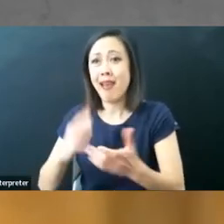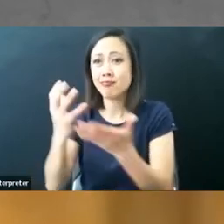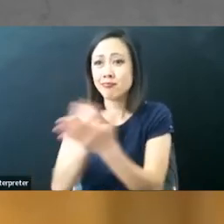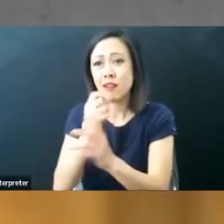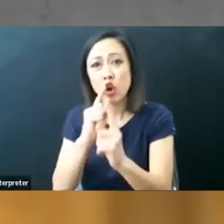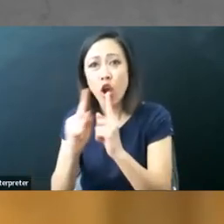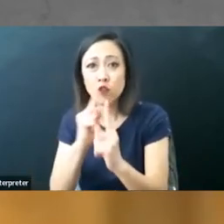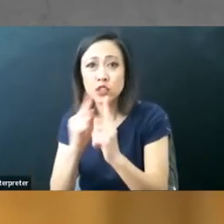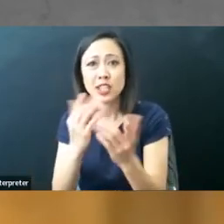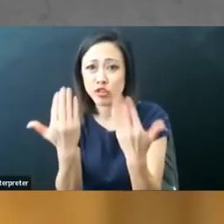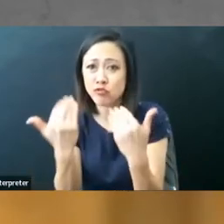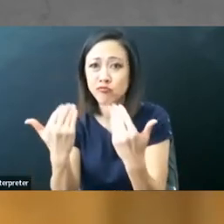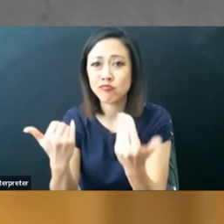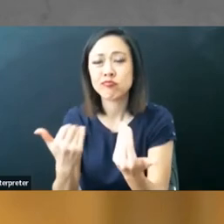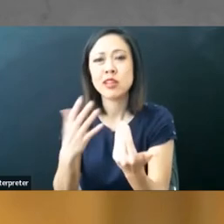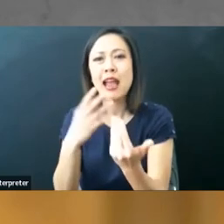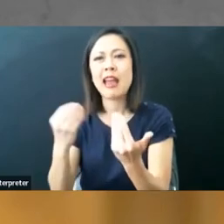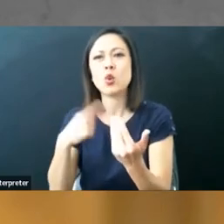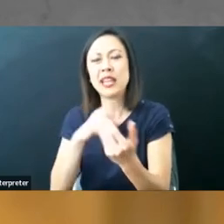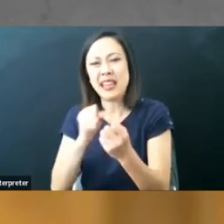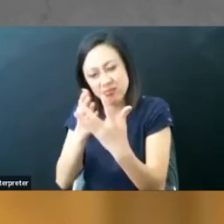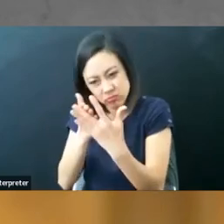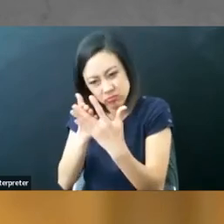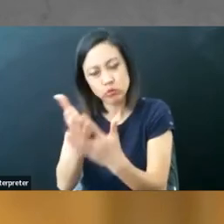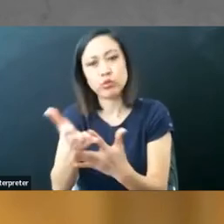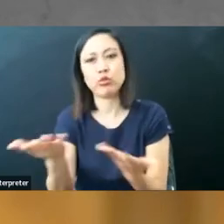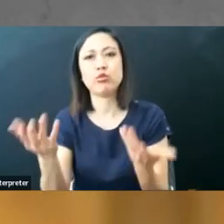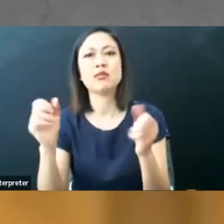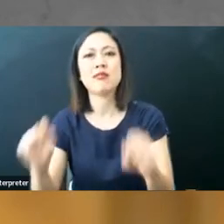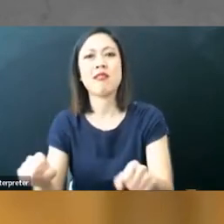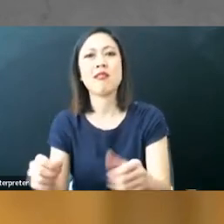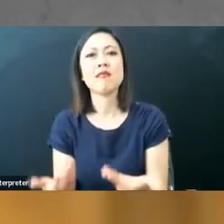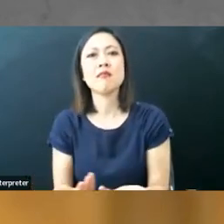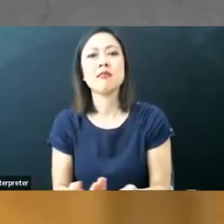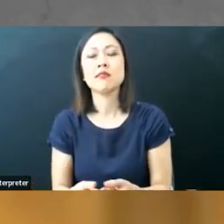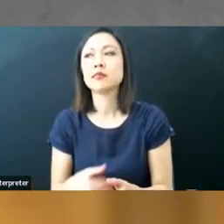I think it, again, it comes back to, yes, there's no question,